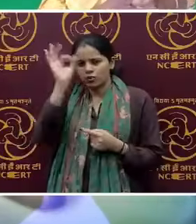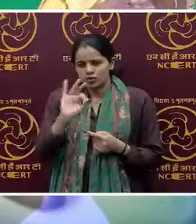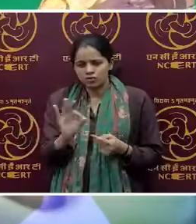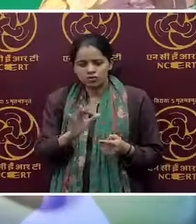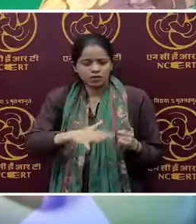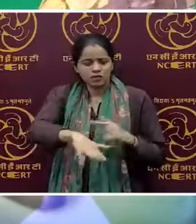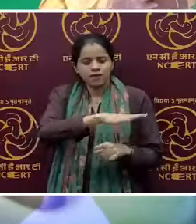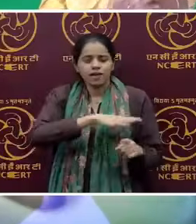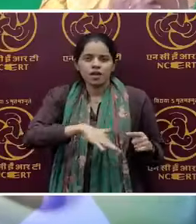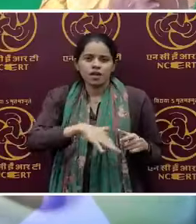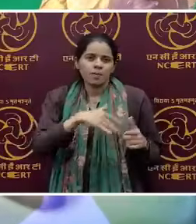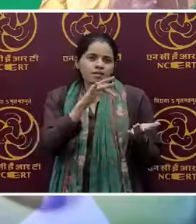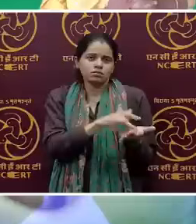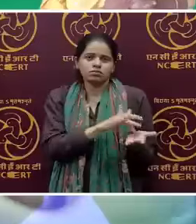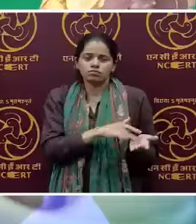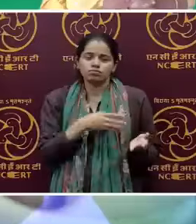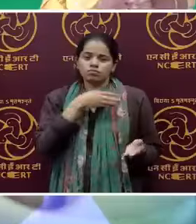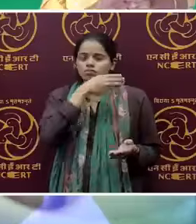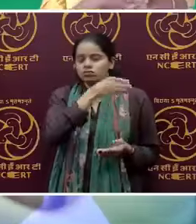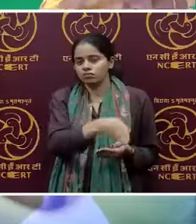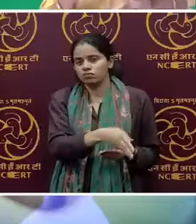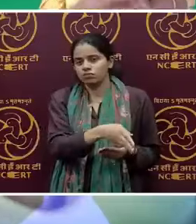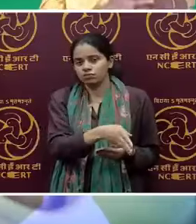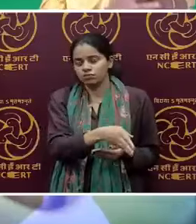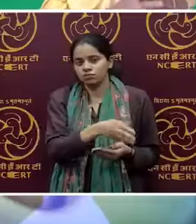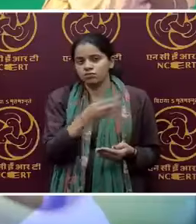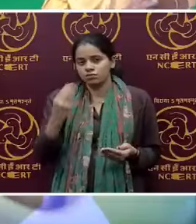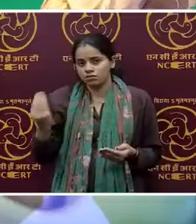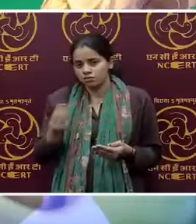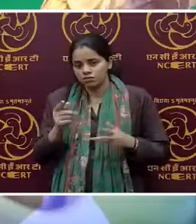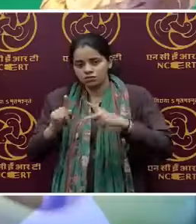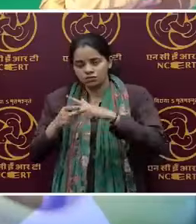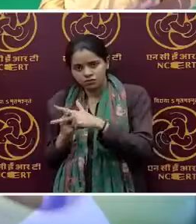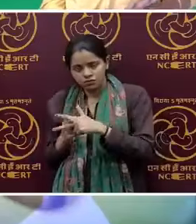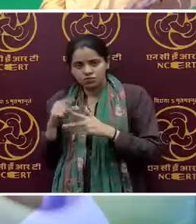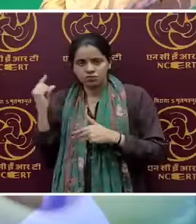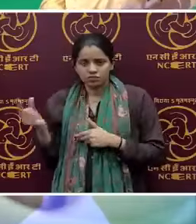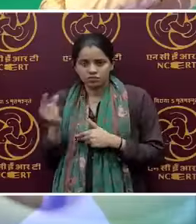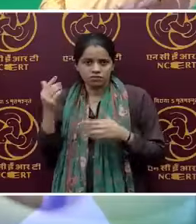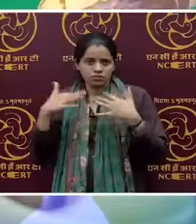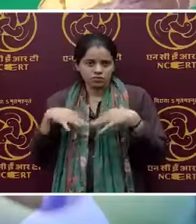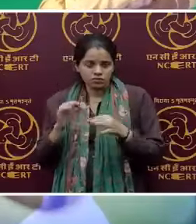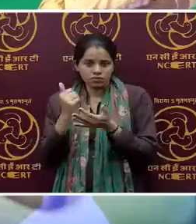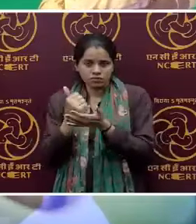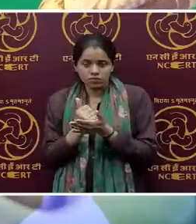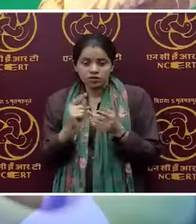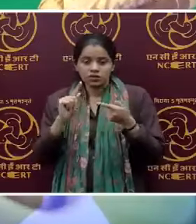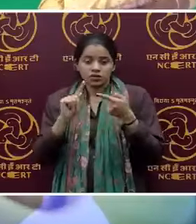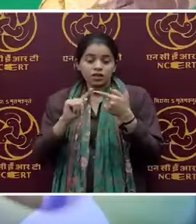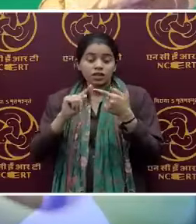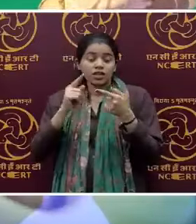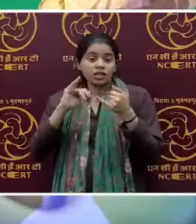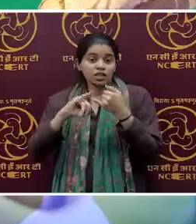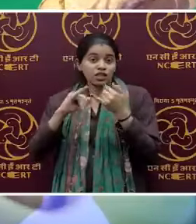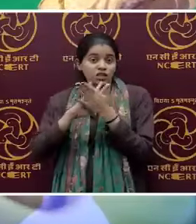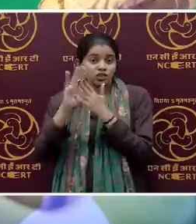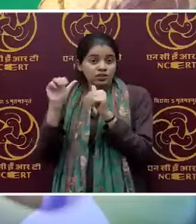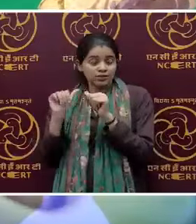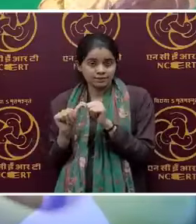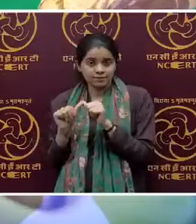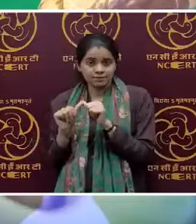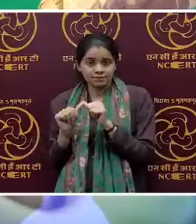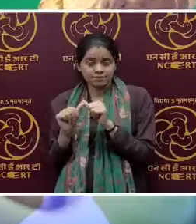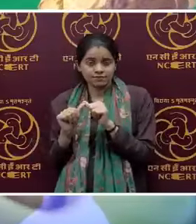they are referred. And these are the tools which can be very helpful. Isha is one of the tool which is basically